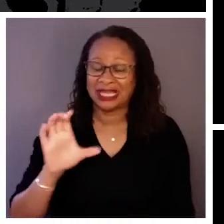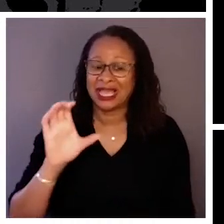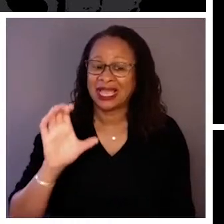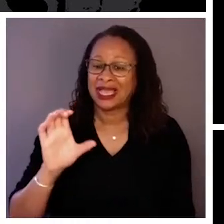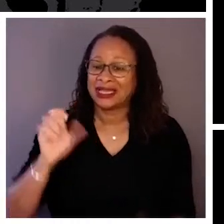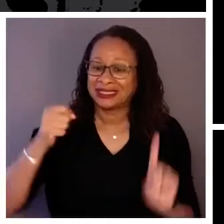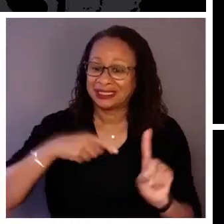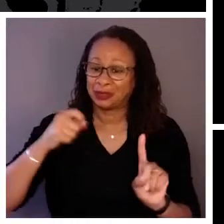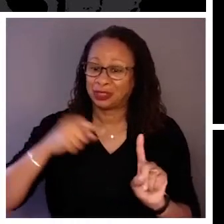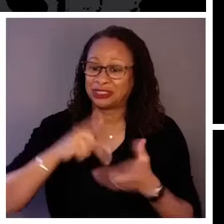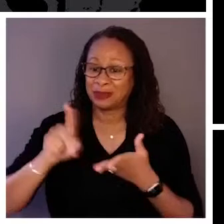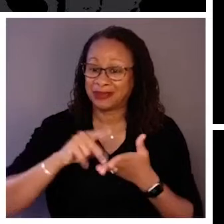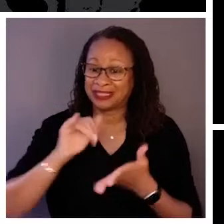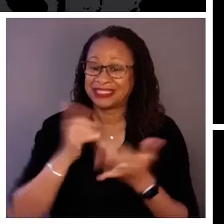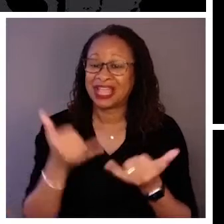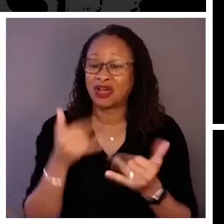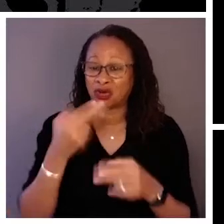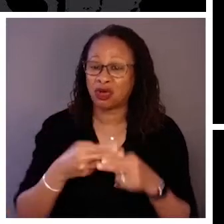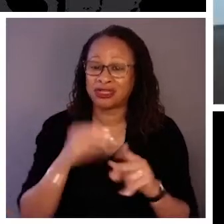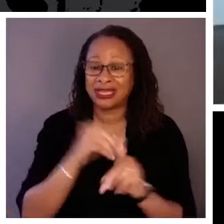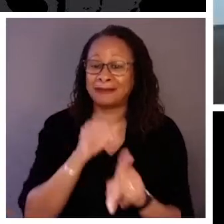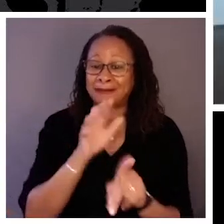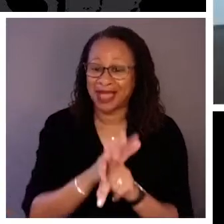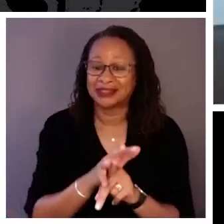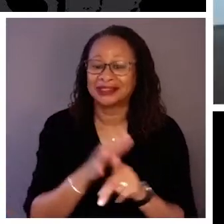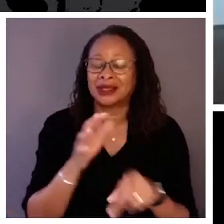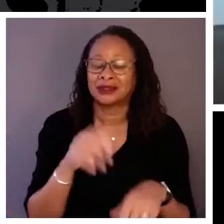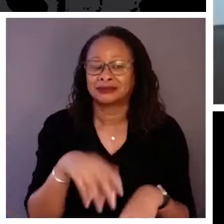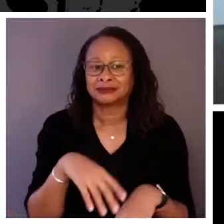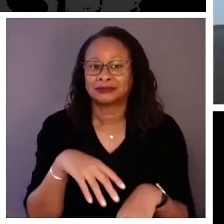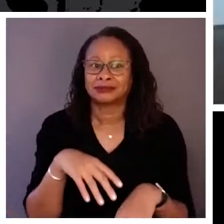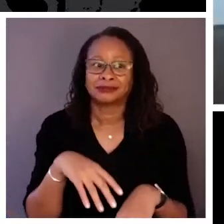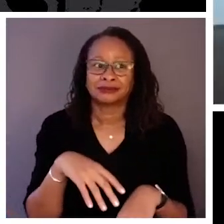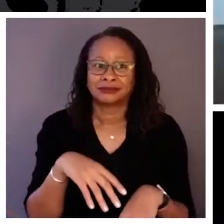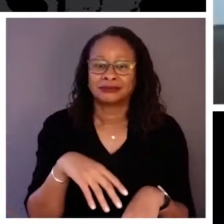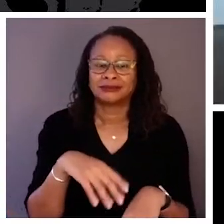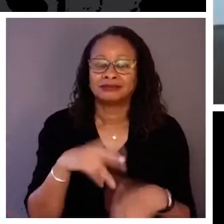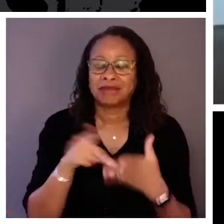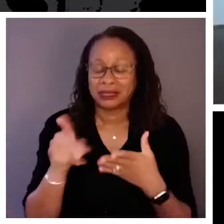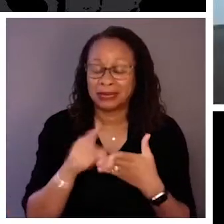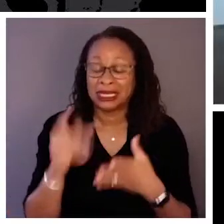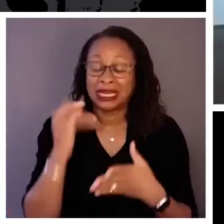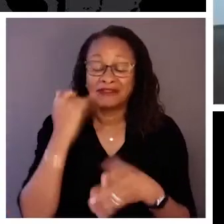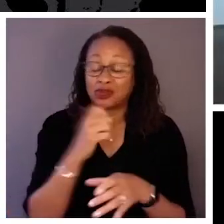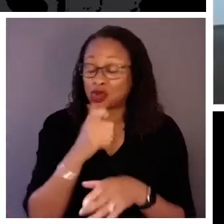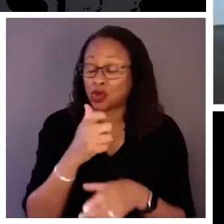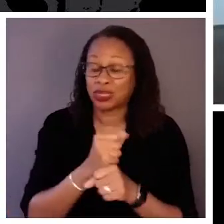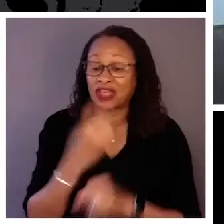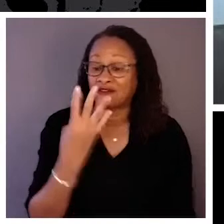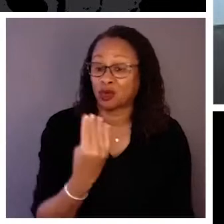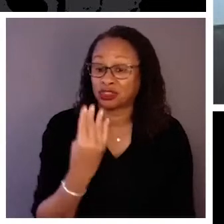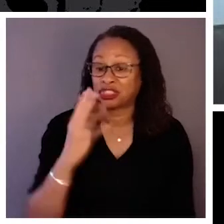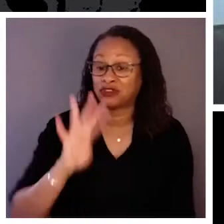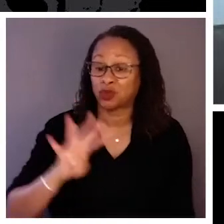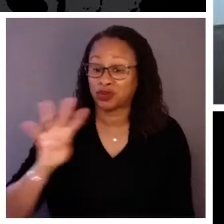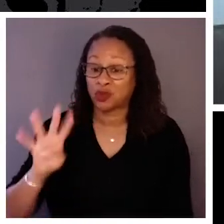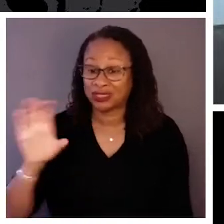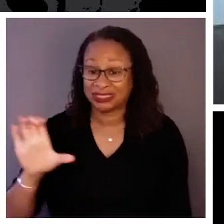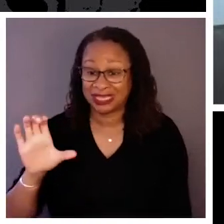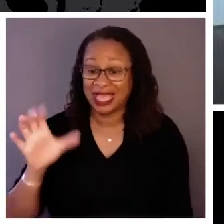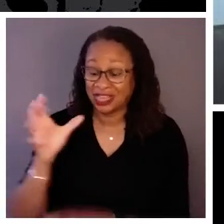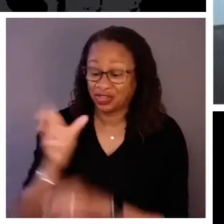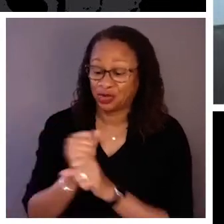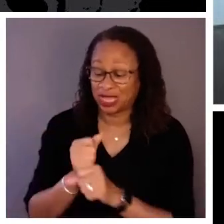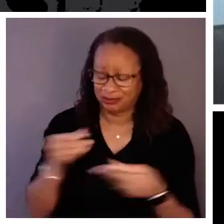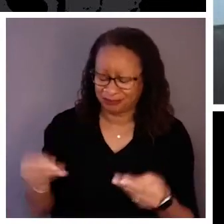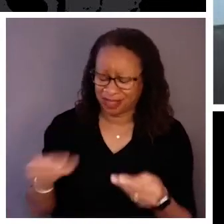impact payment is really what it's called. That, if you don't get the 1444C in the mail, or if you get it and you thought it was some stupid thing